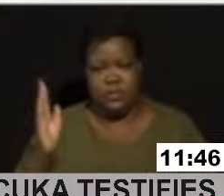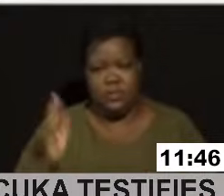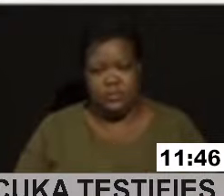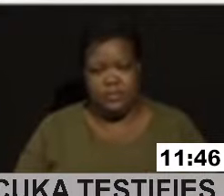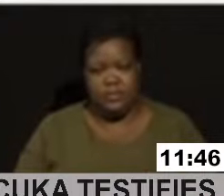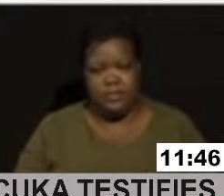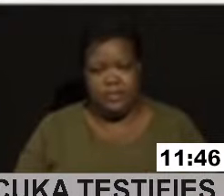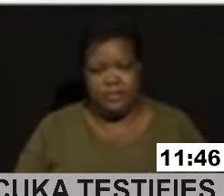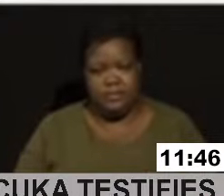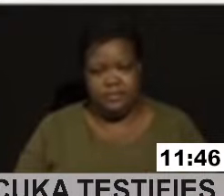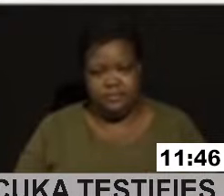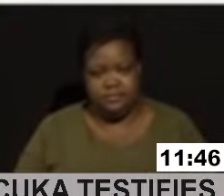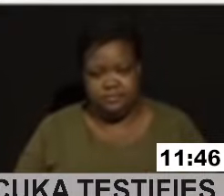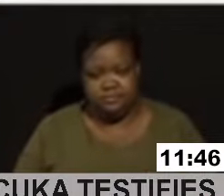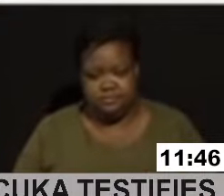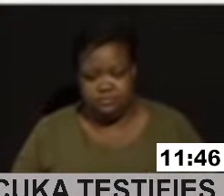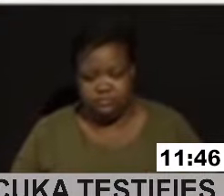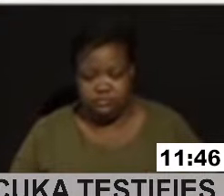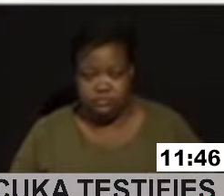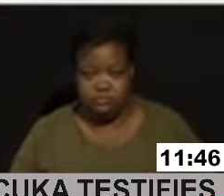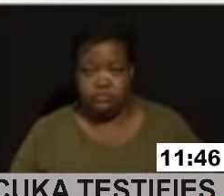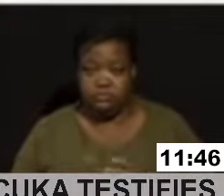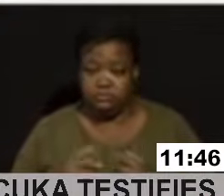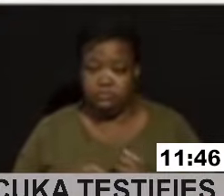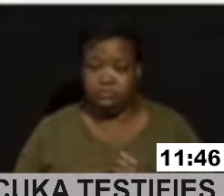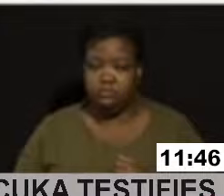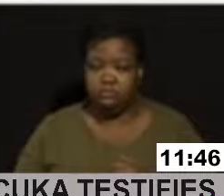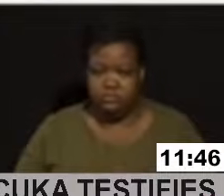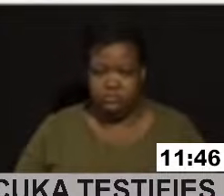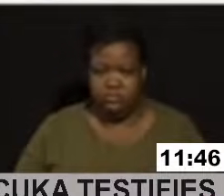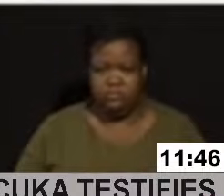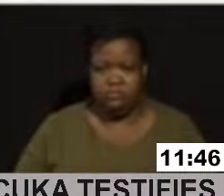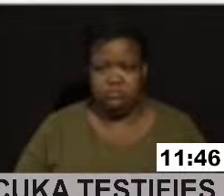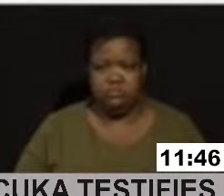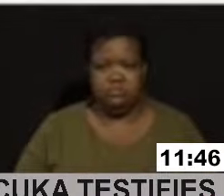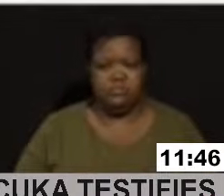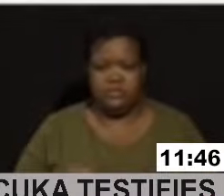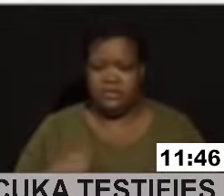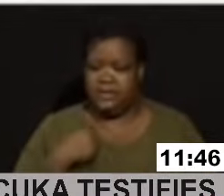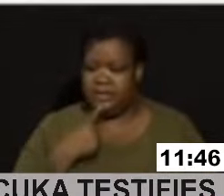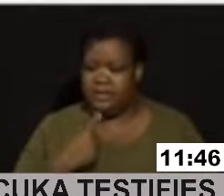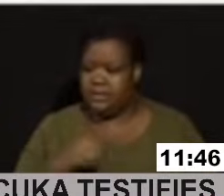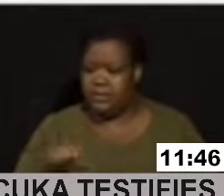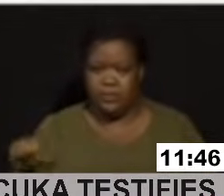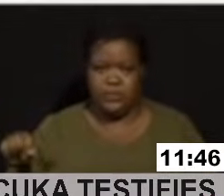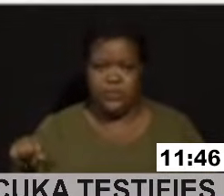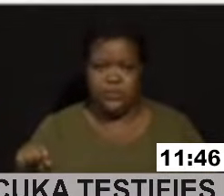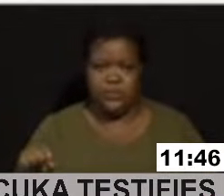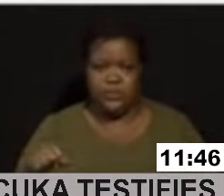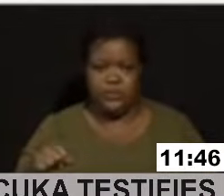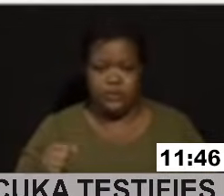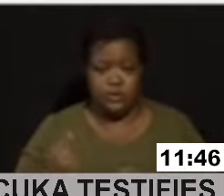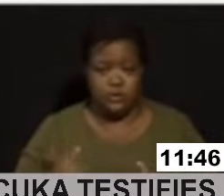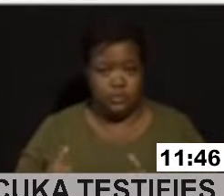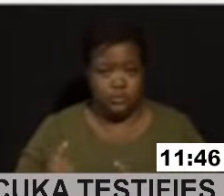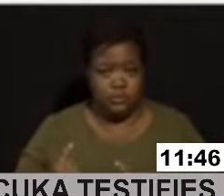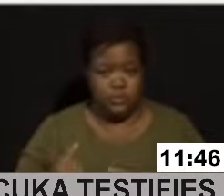And so, if there had been such an attempt, I would have been able to say, no, no, no. This is not how things